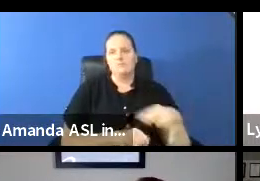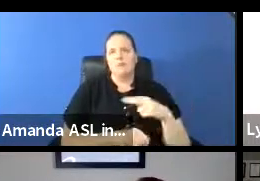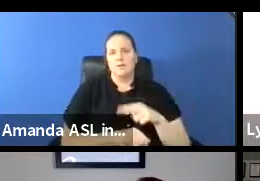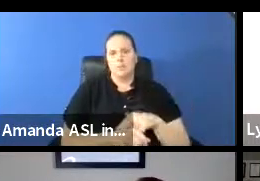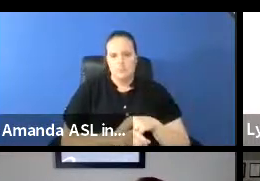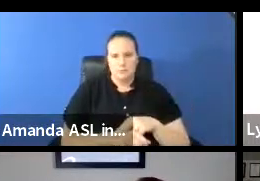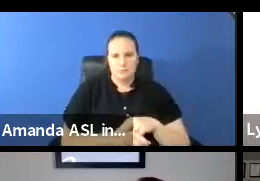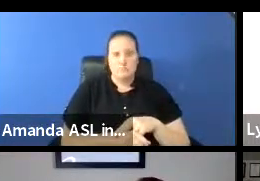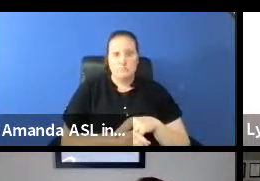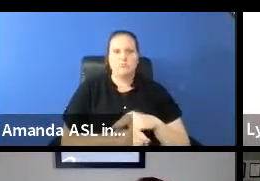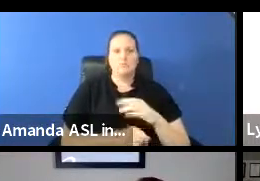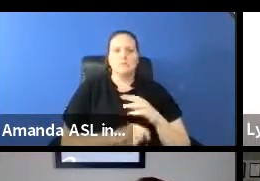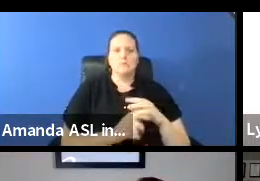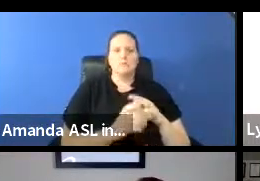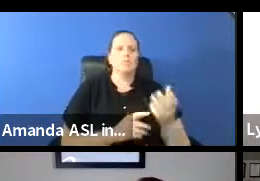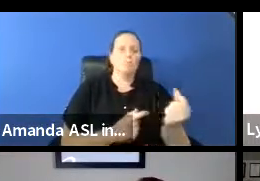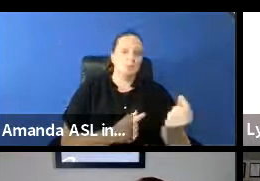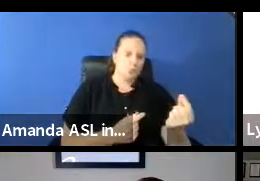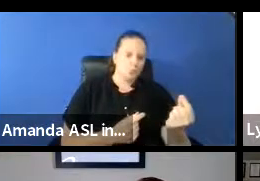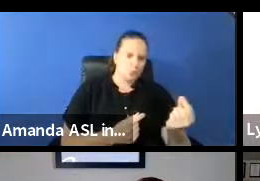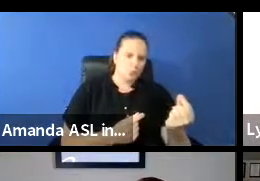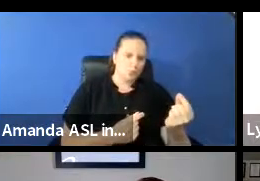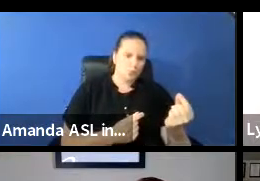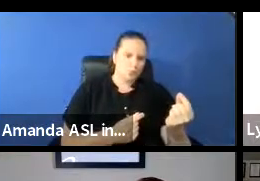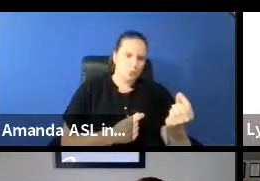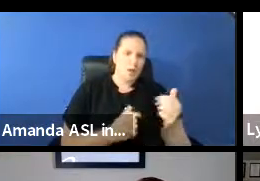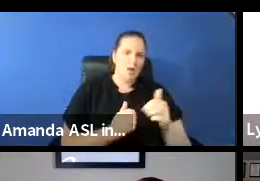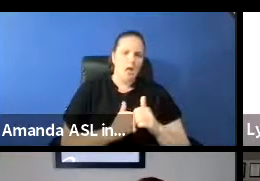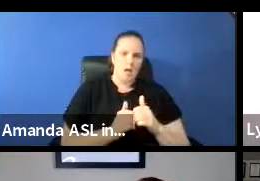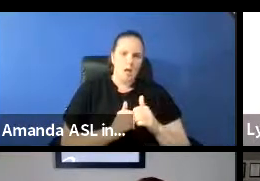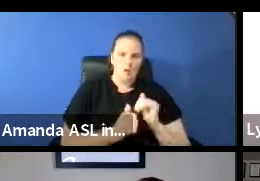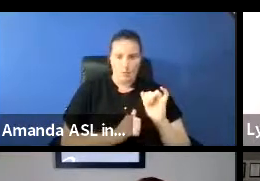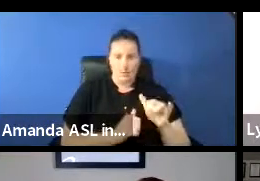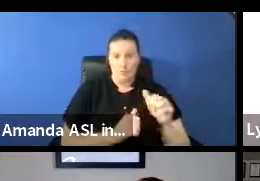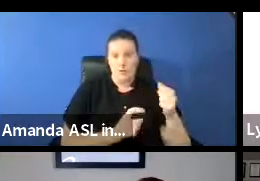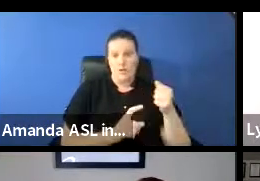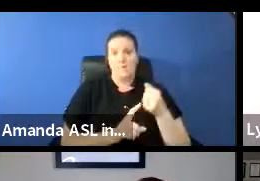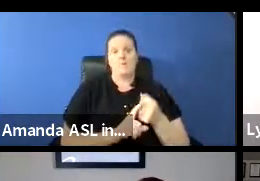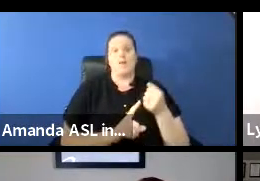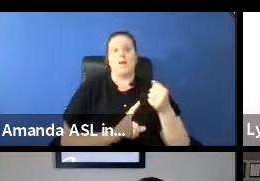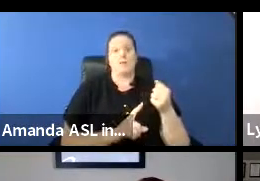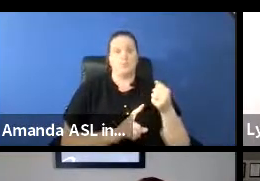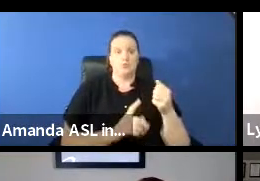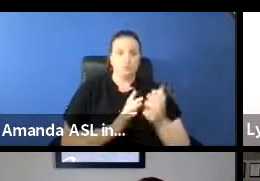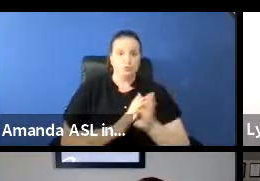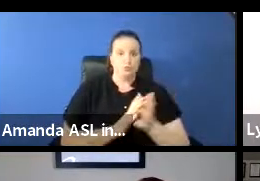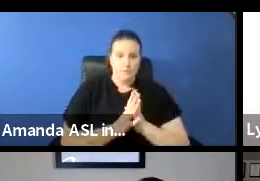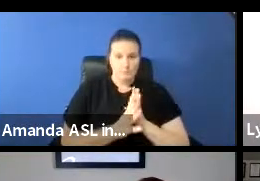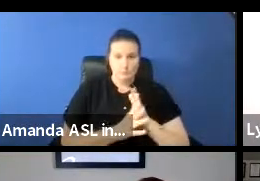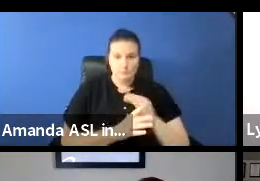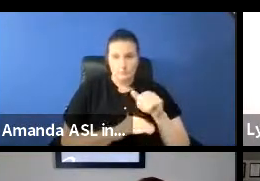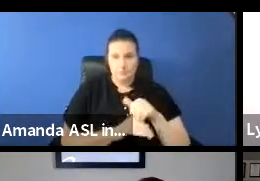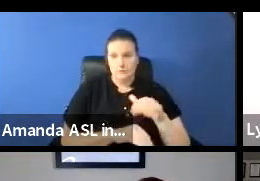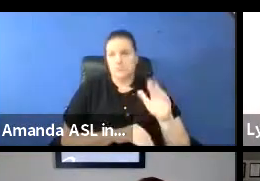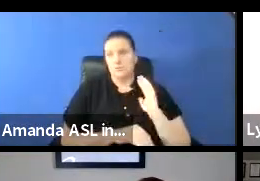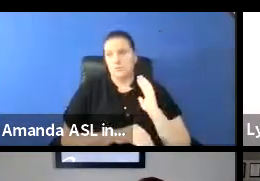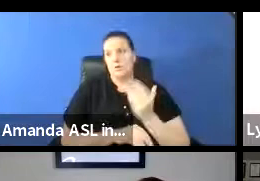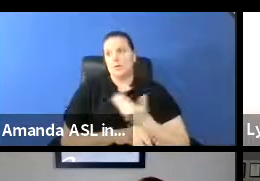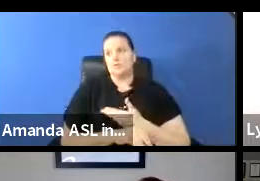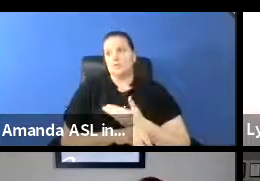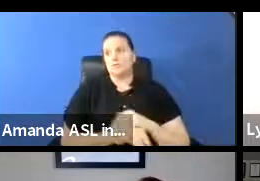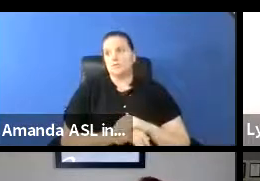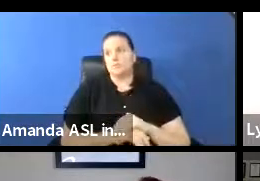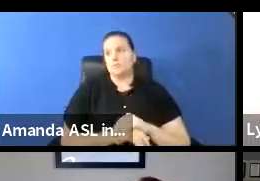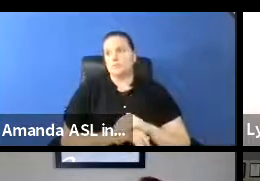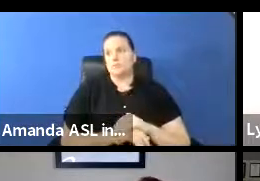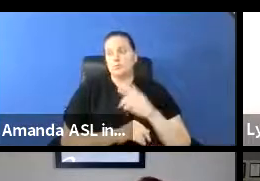of what they're doing, and how that will impact the traffic that's being sent to us. So both the